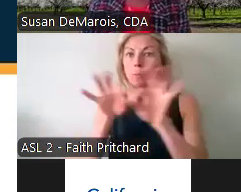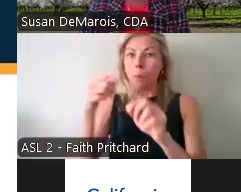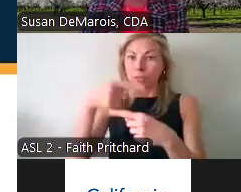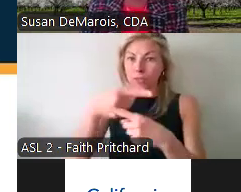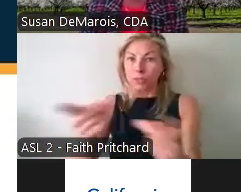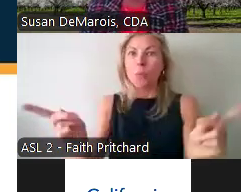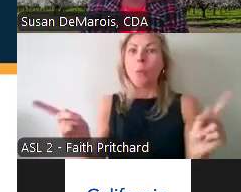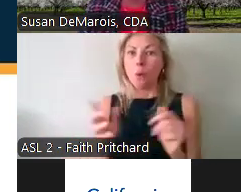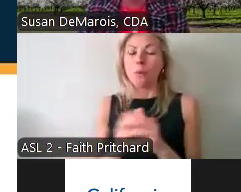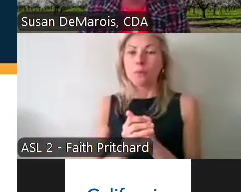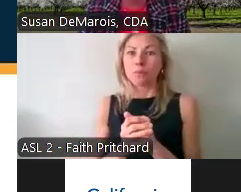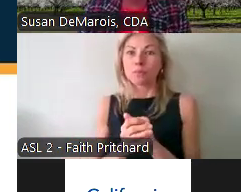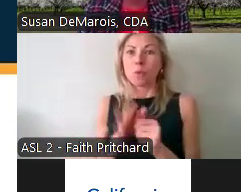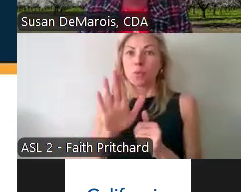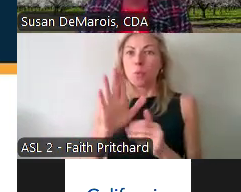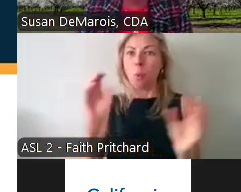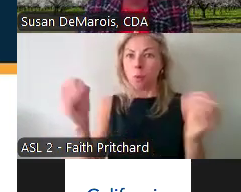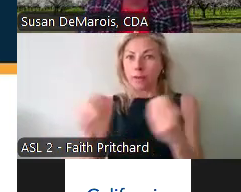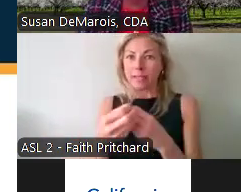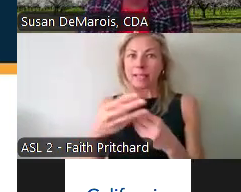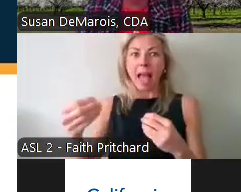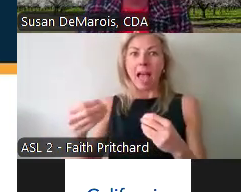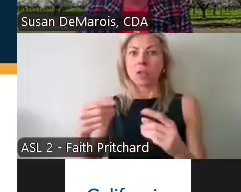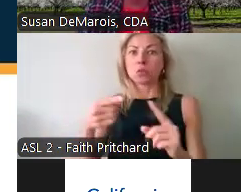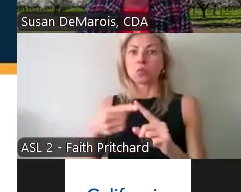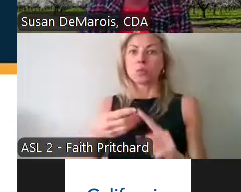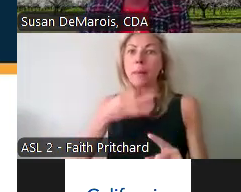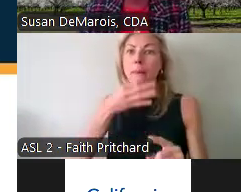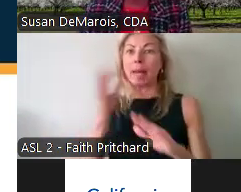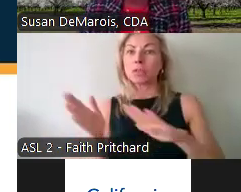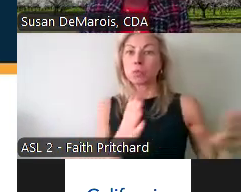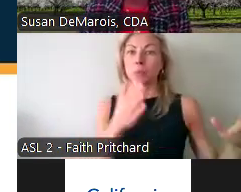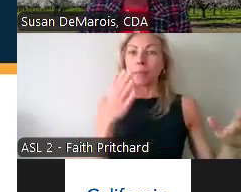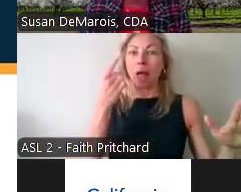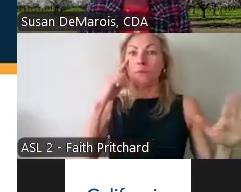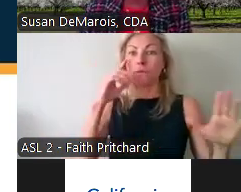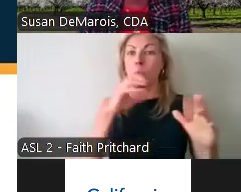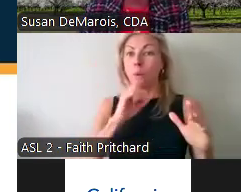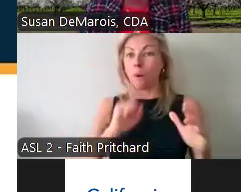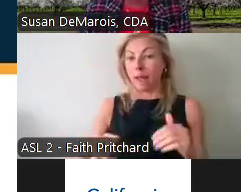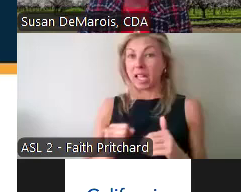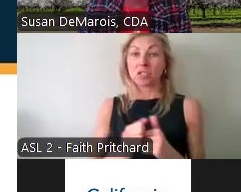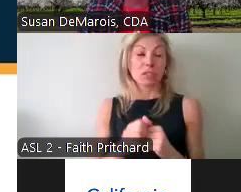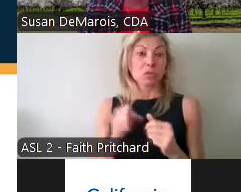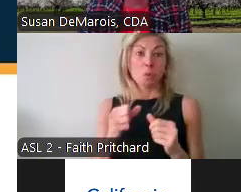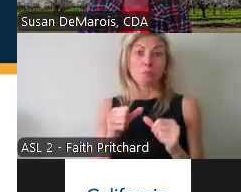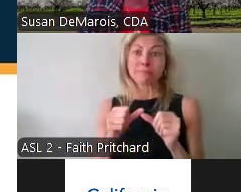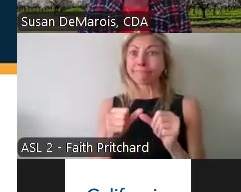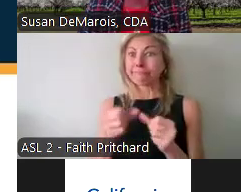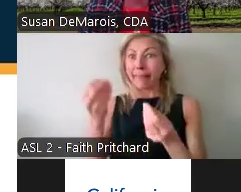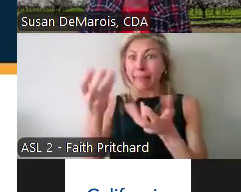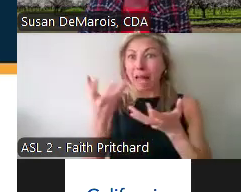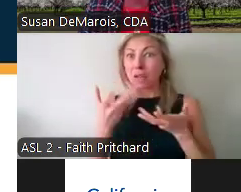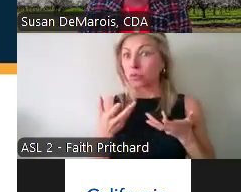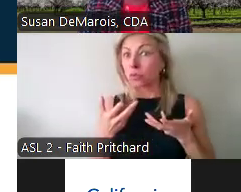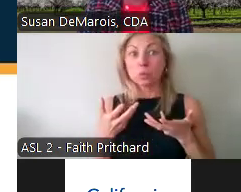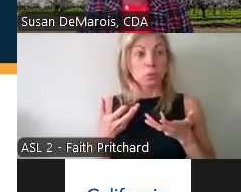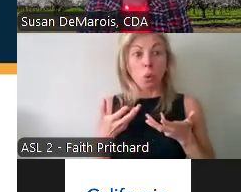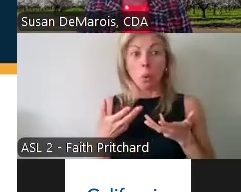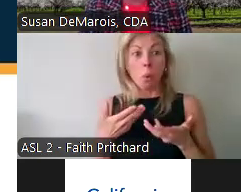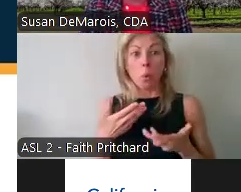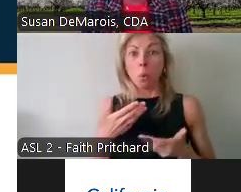your organizations, and to the Master Plan for Aging broadly. So continue to keep us informed as things move